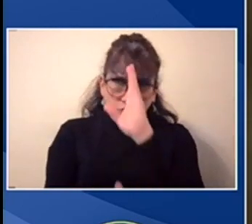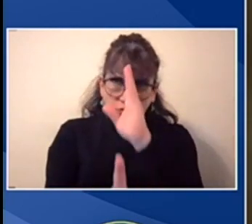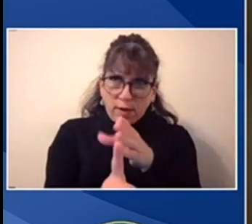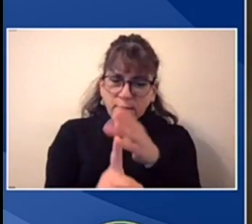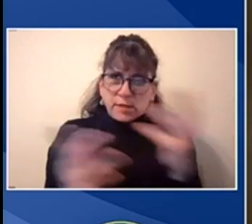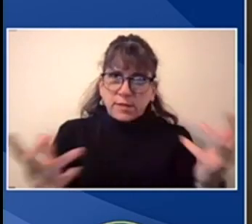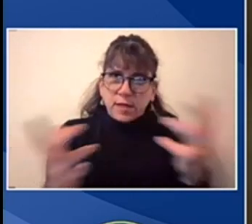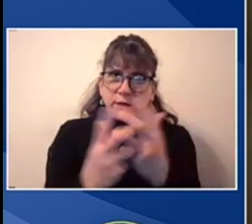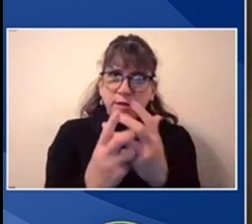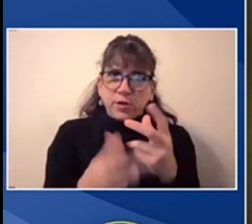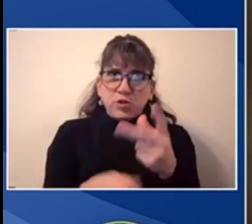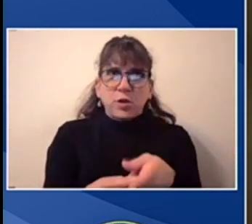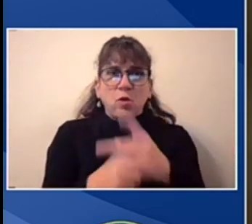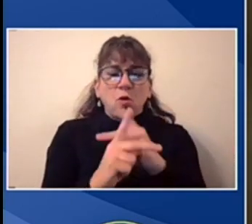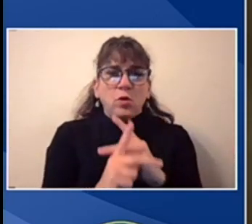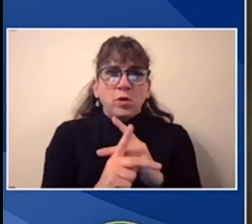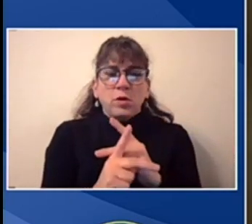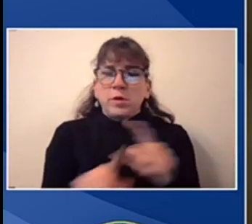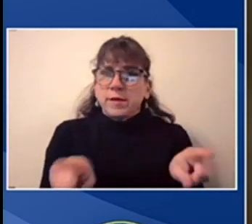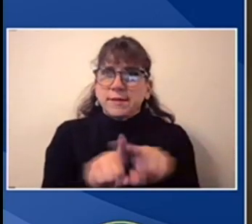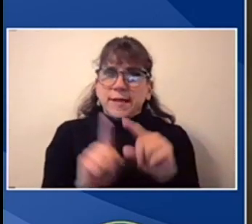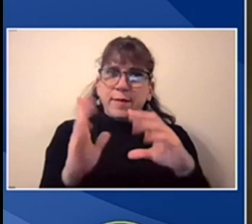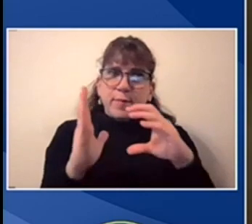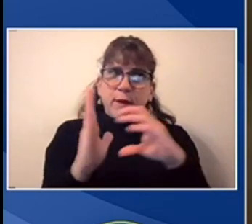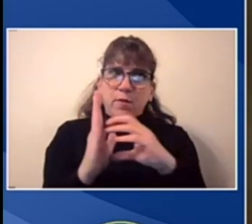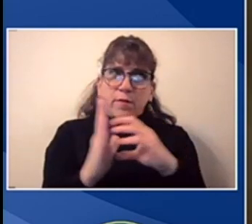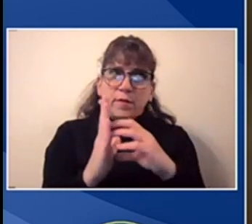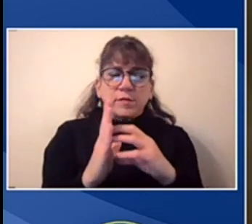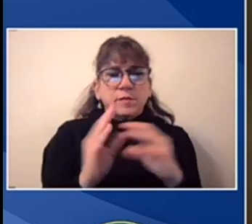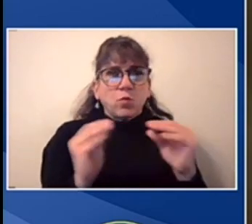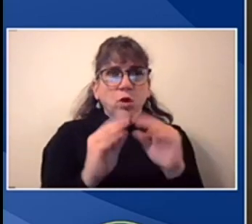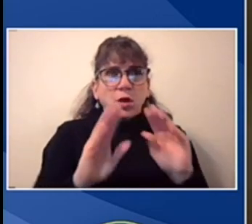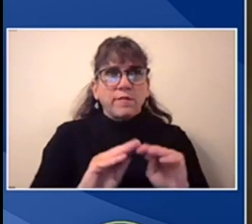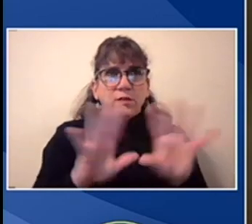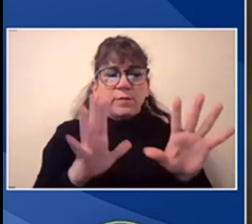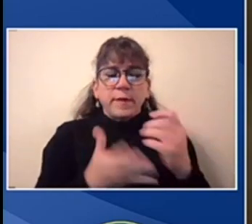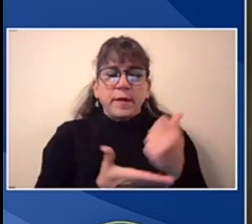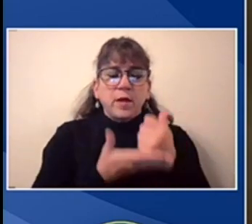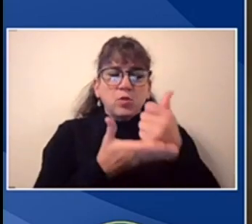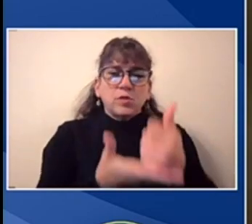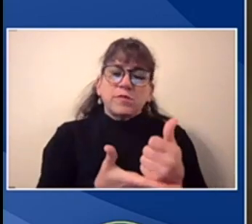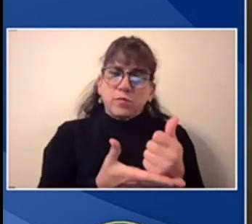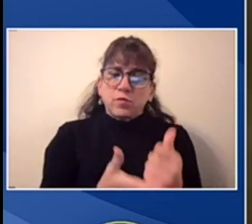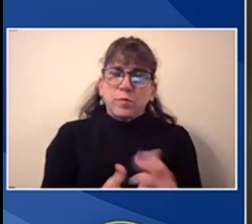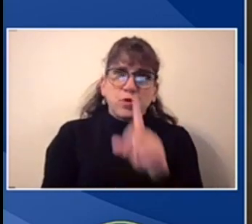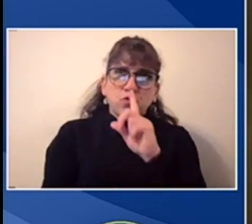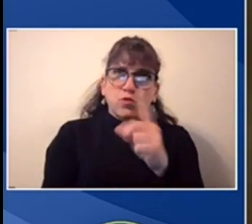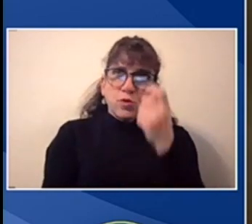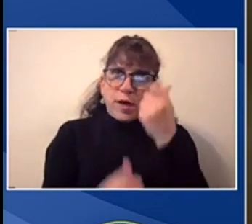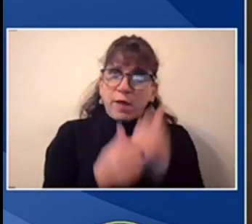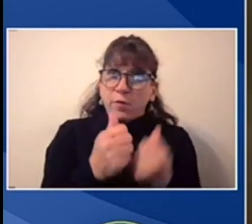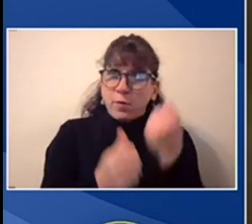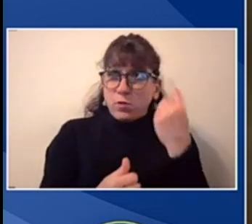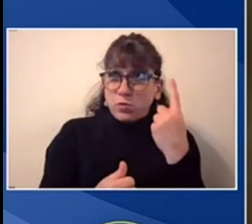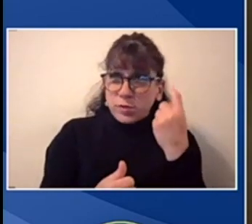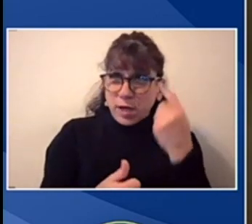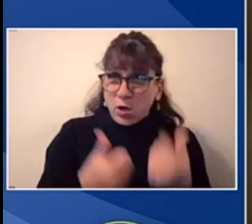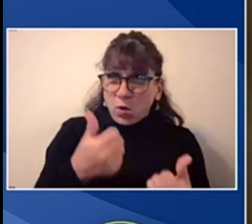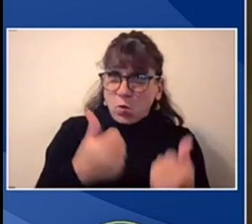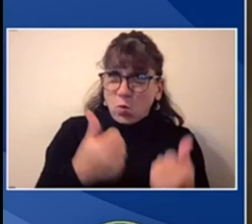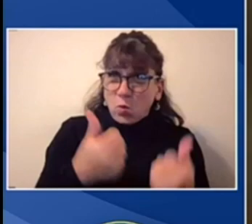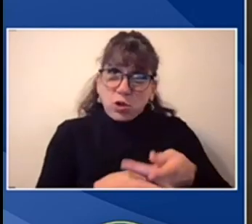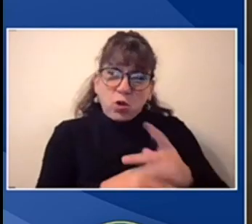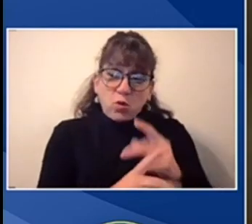in the same paragraph. Further clarifying that would be useful to make sure everyone understands what loans